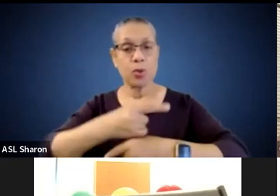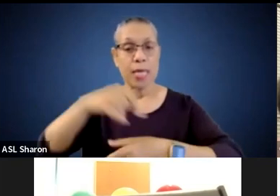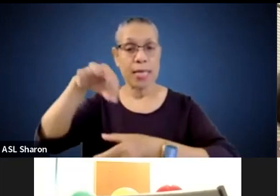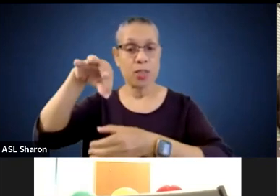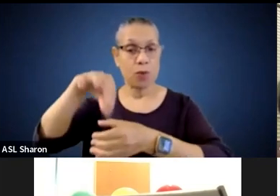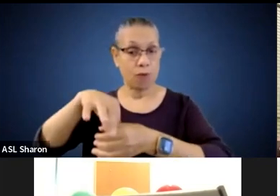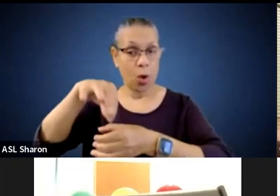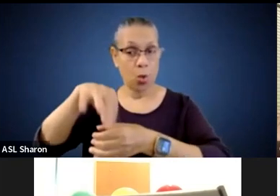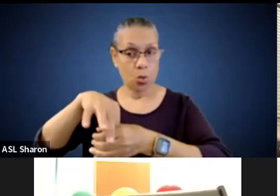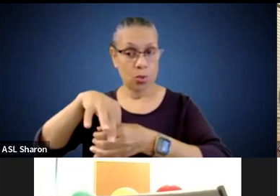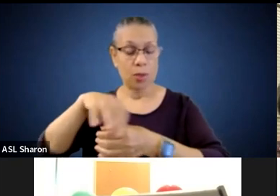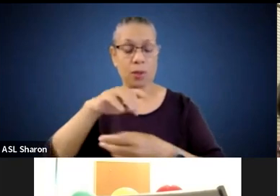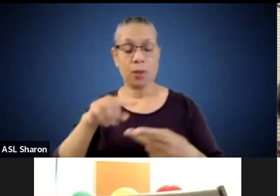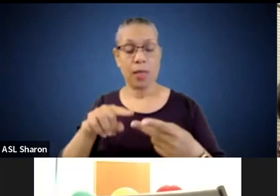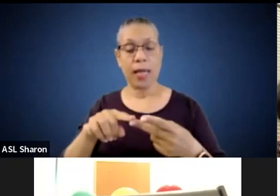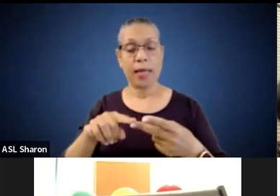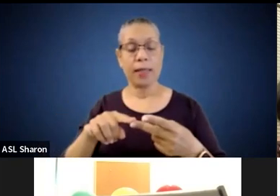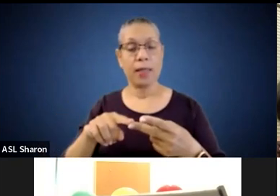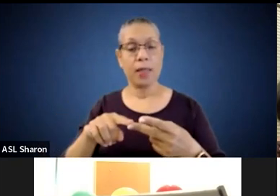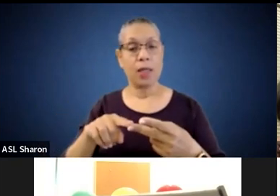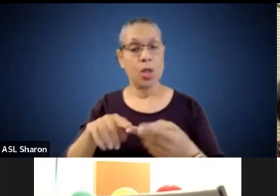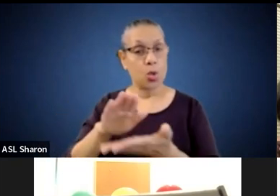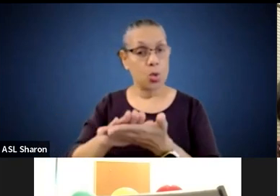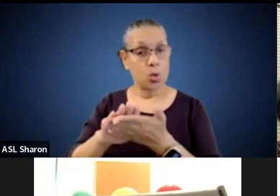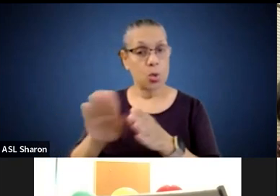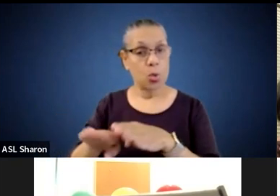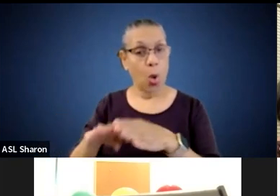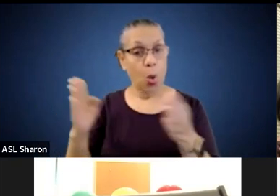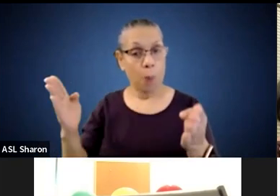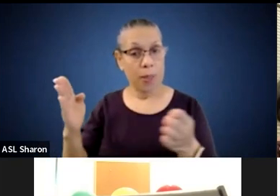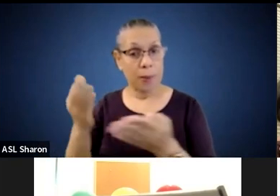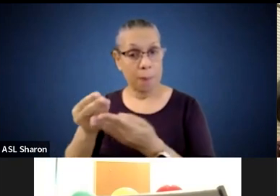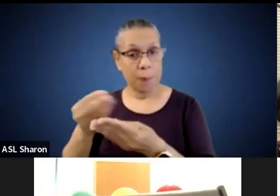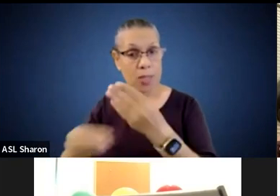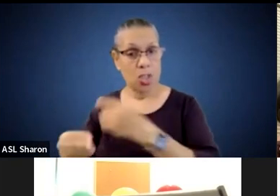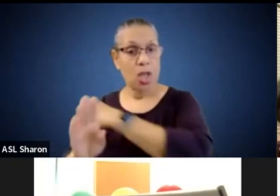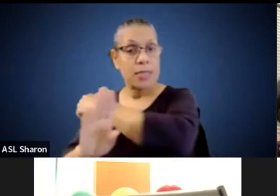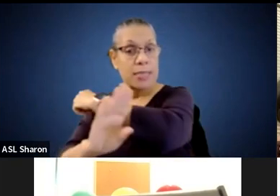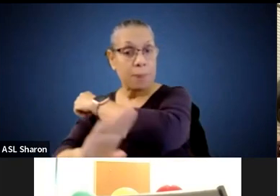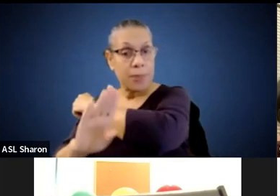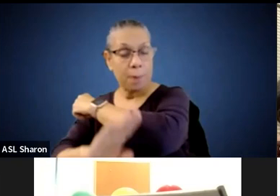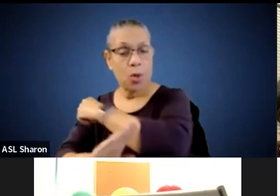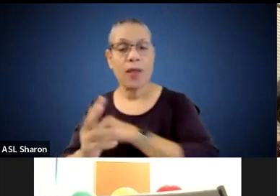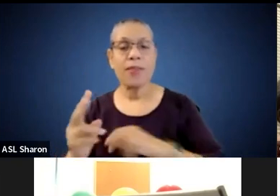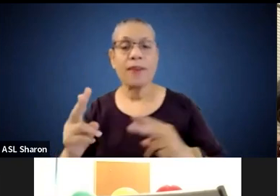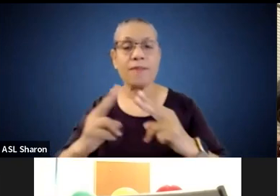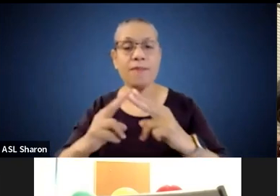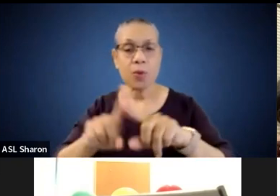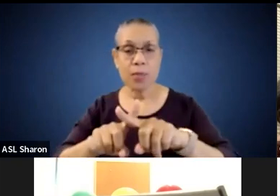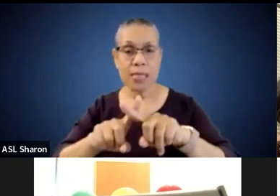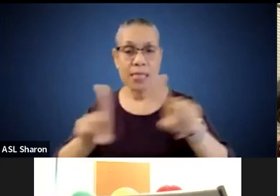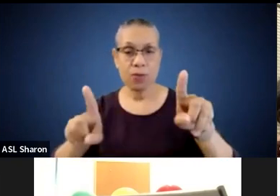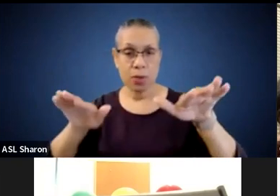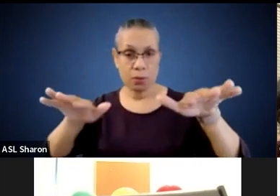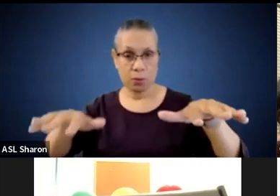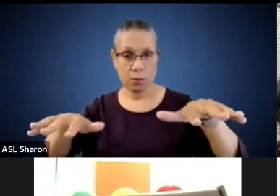today and the budget that we opened schools within September often are very very different um you know